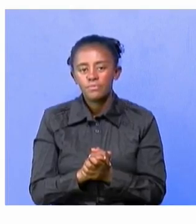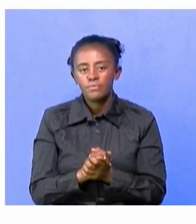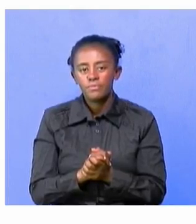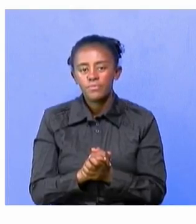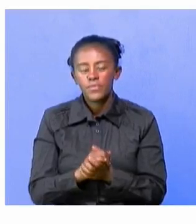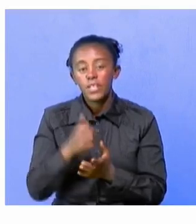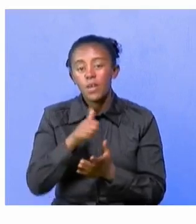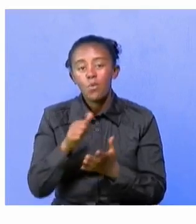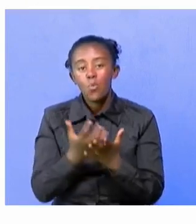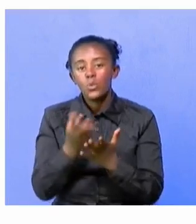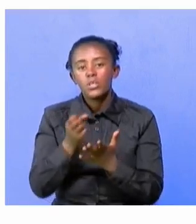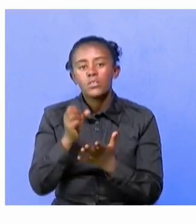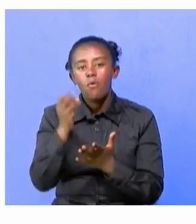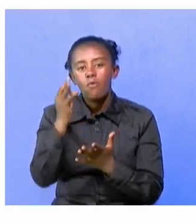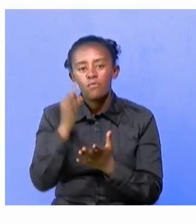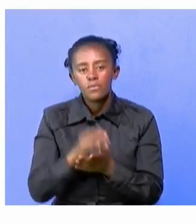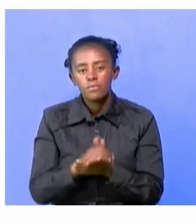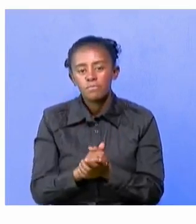of